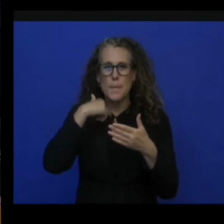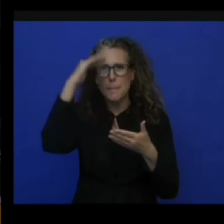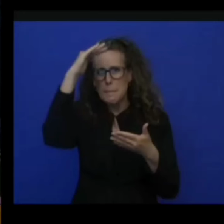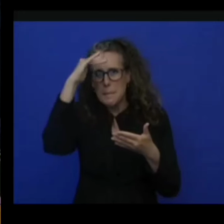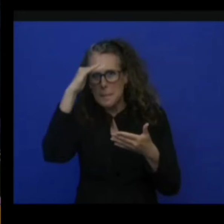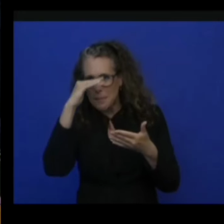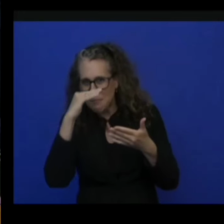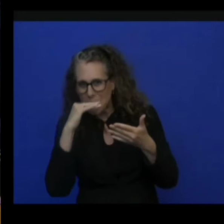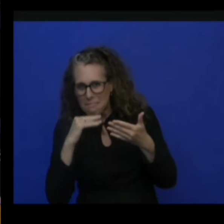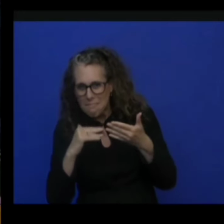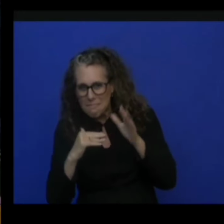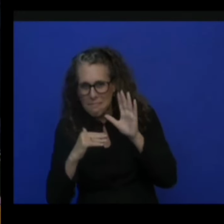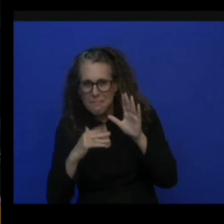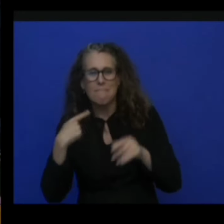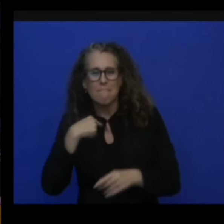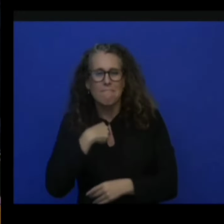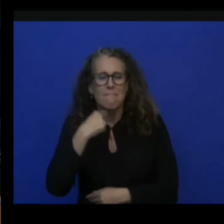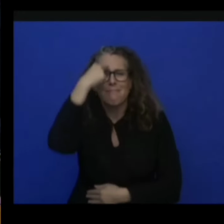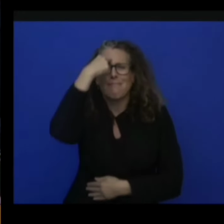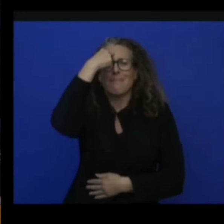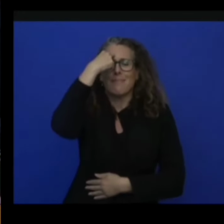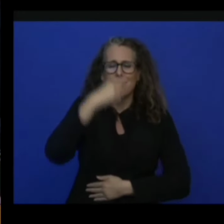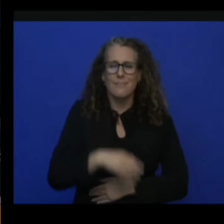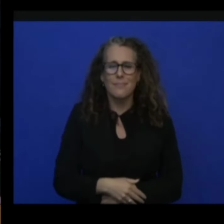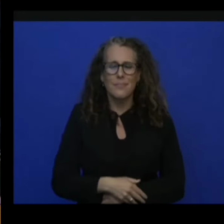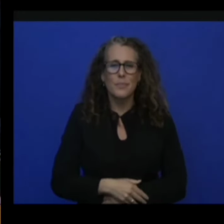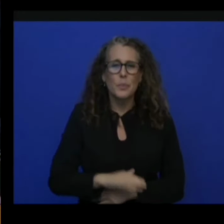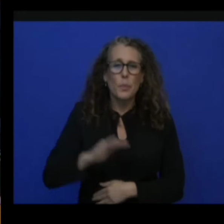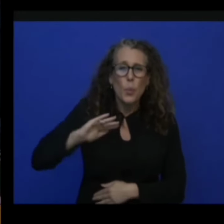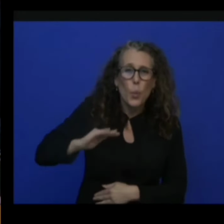that the women and children